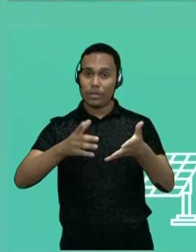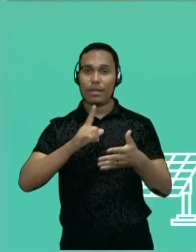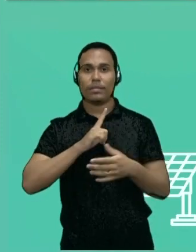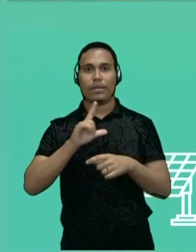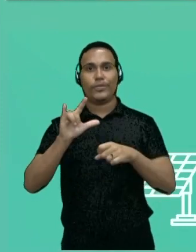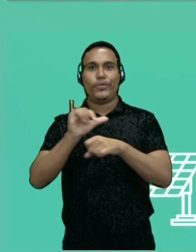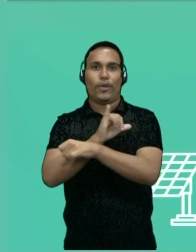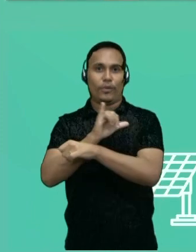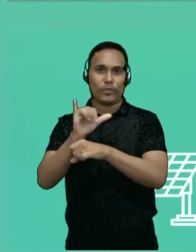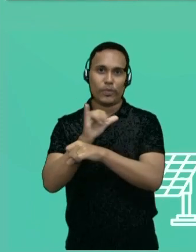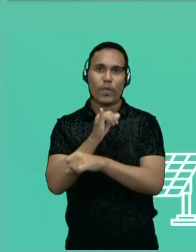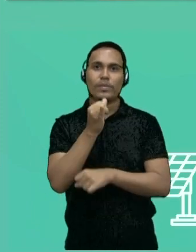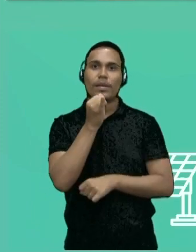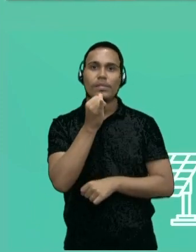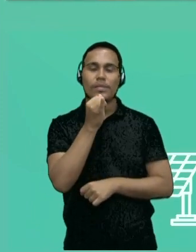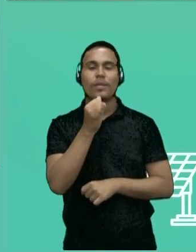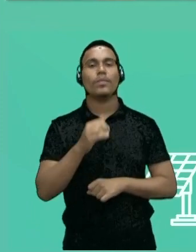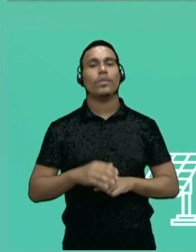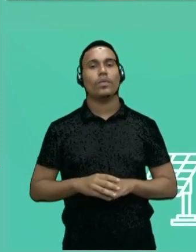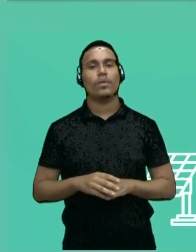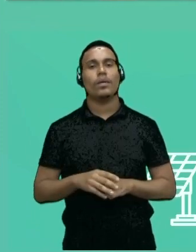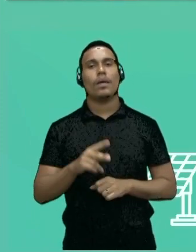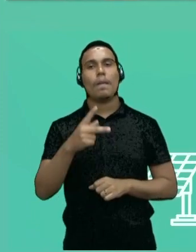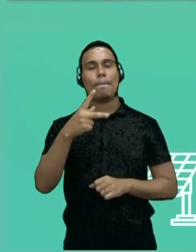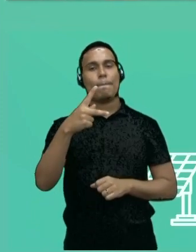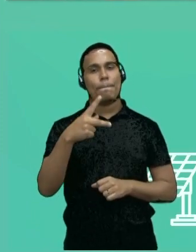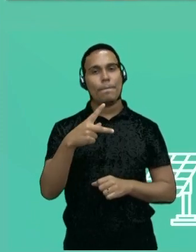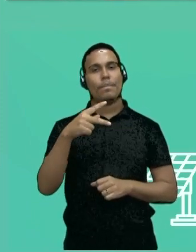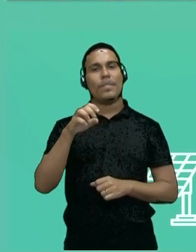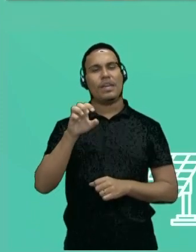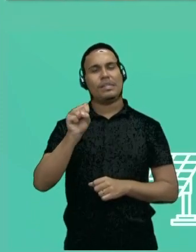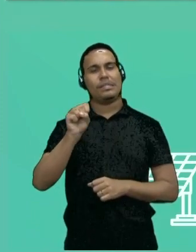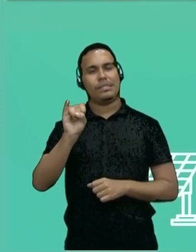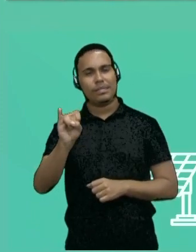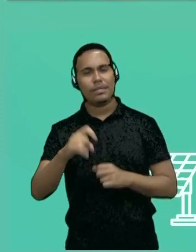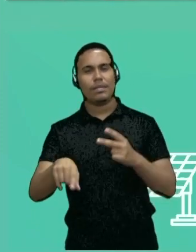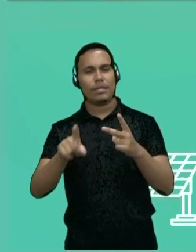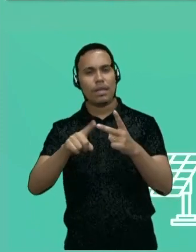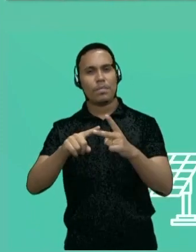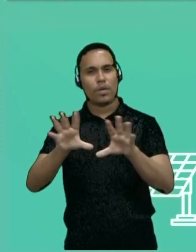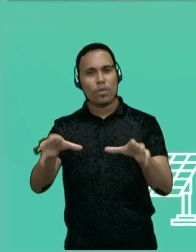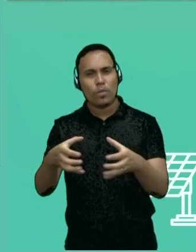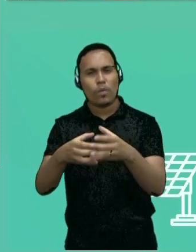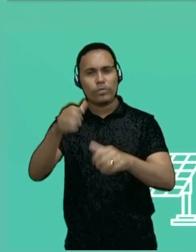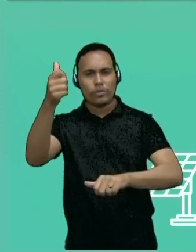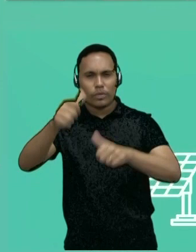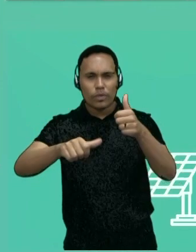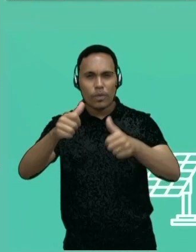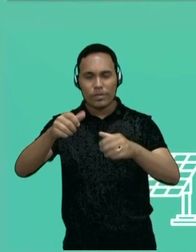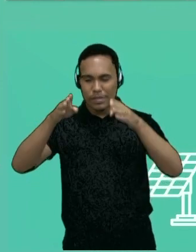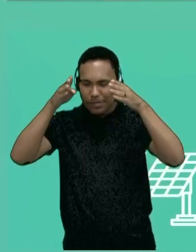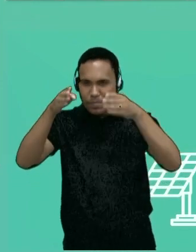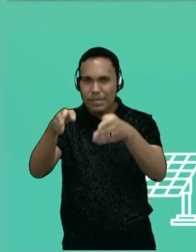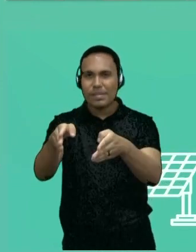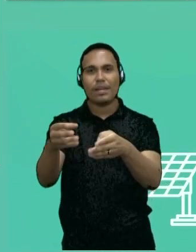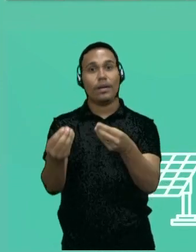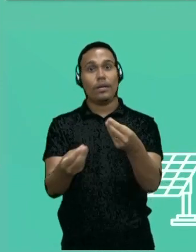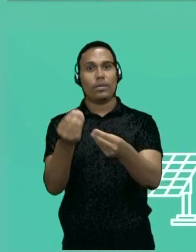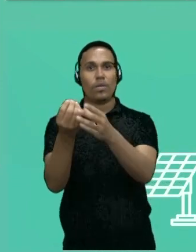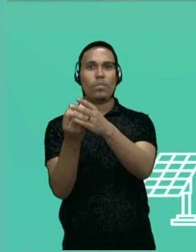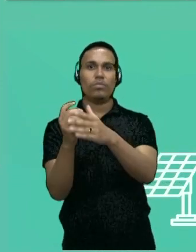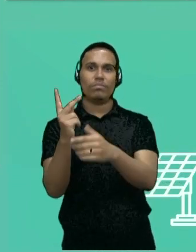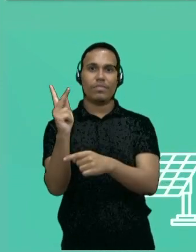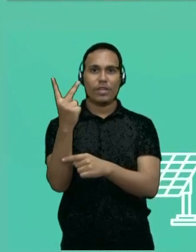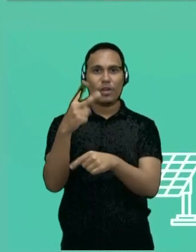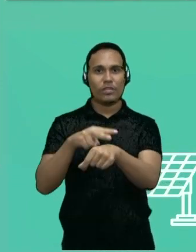and Innovin, and we also have consultancies specializing specifically in hydrogen storage, such as ERCE and Hydronor. And I mentioned in the very